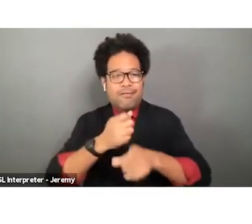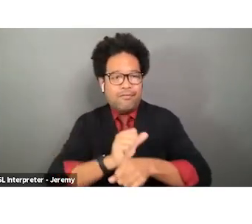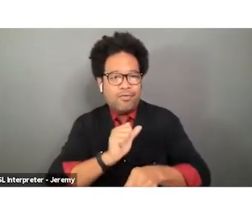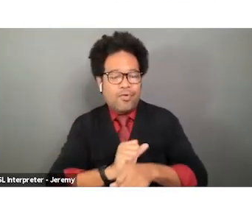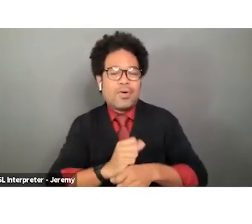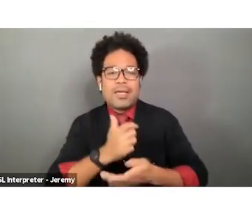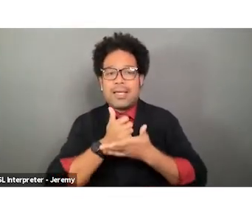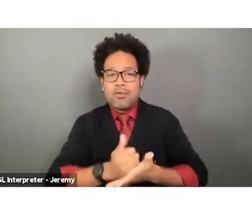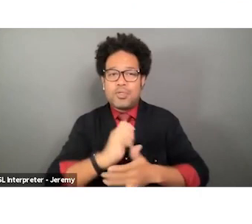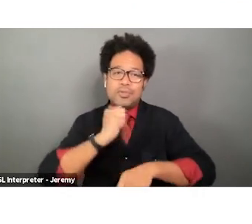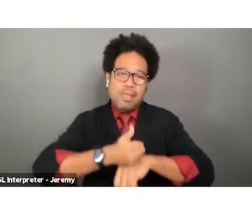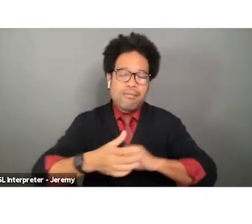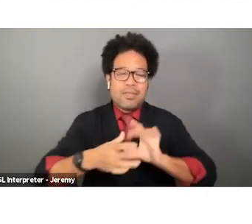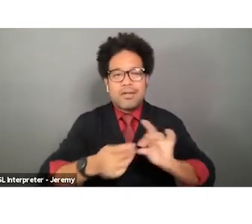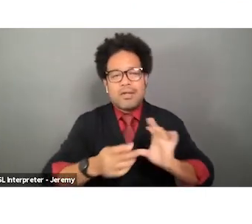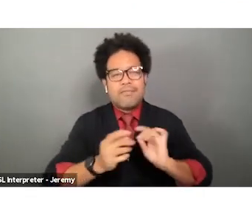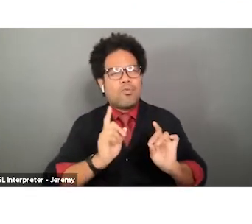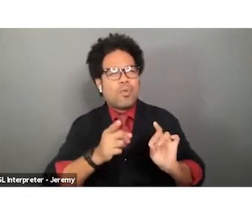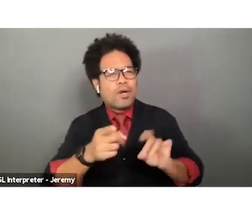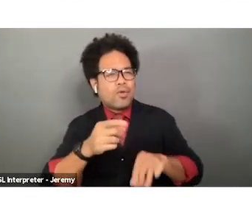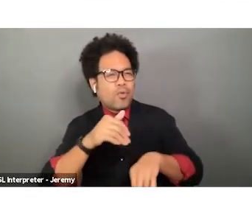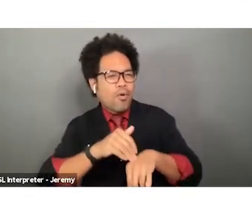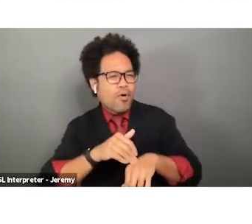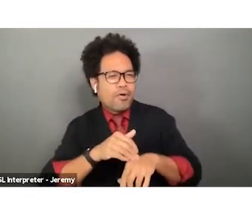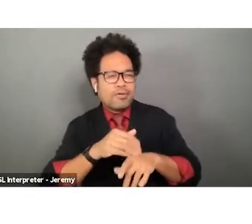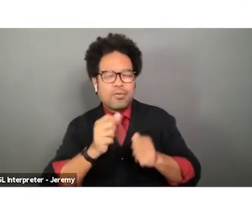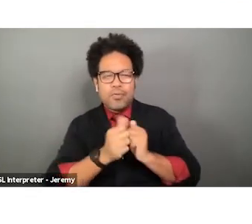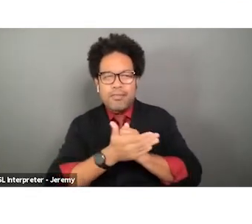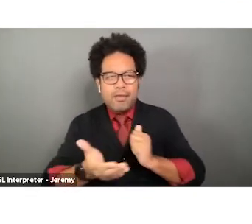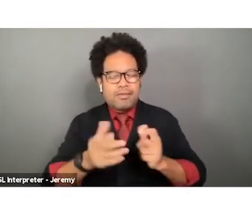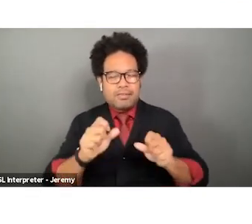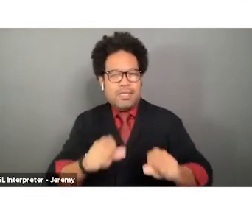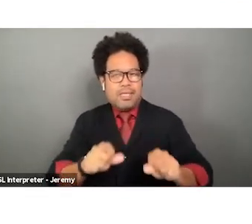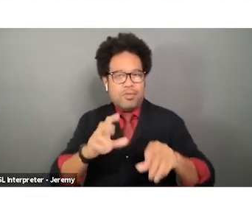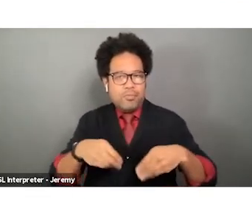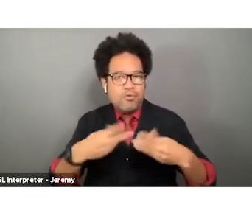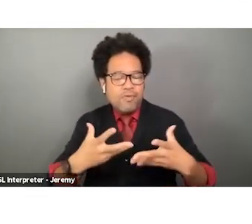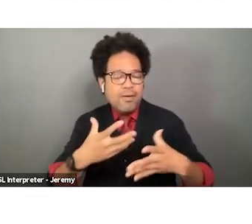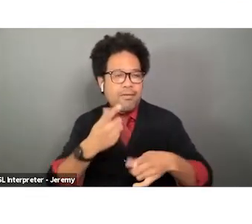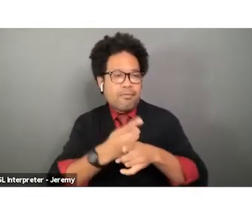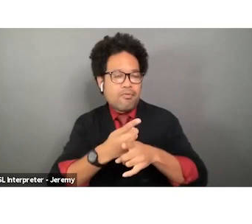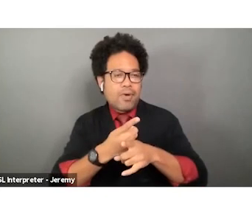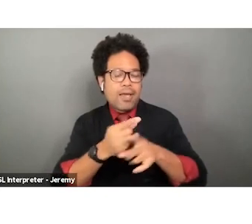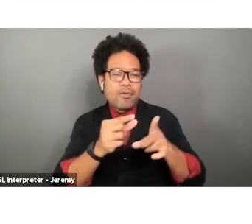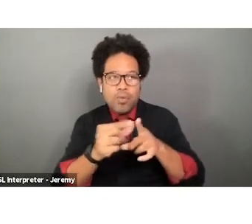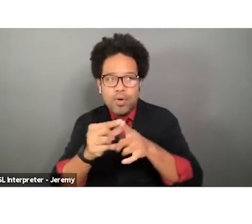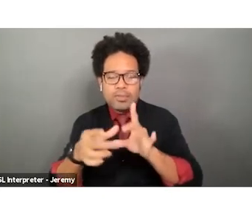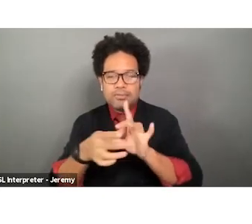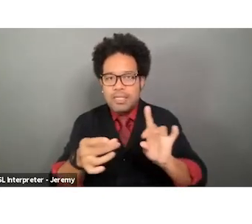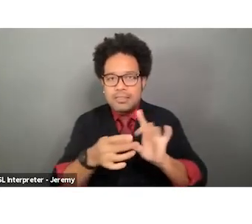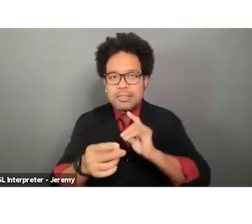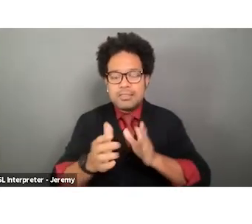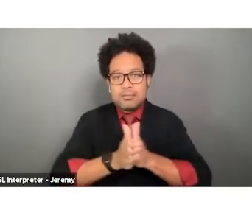the narrative, helping you figure out like where you are in the state of things, and being able to provide the right words and messaging to really motivate